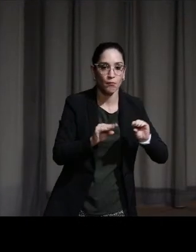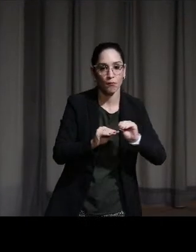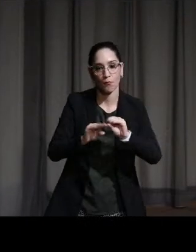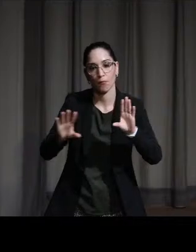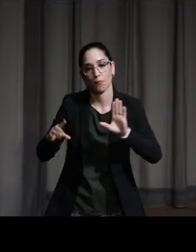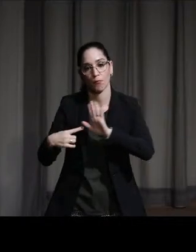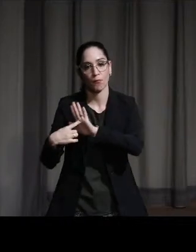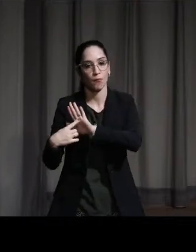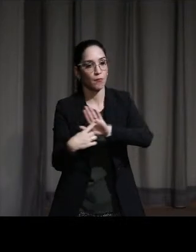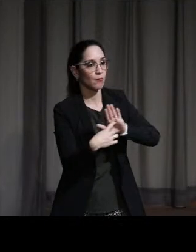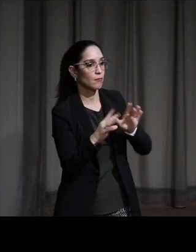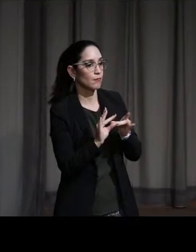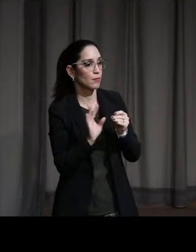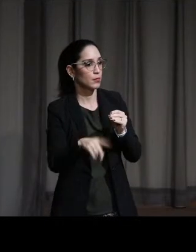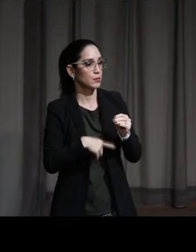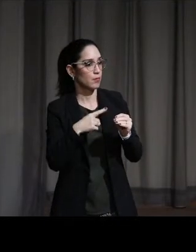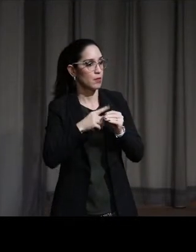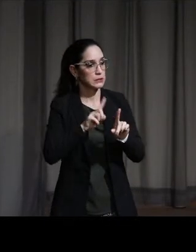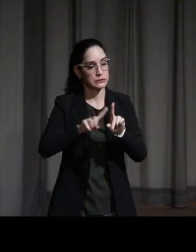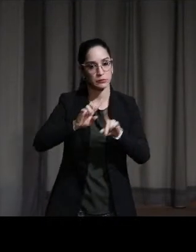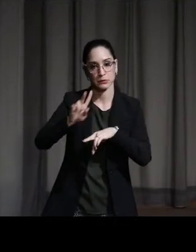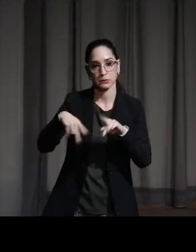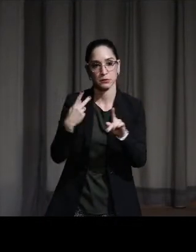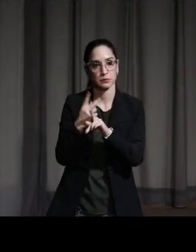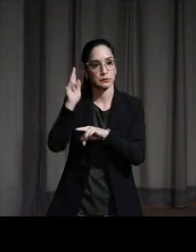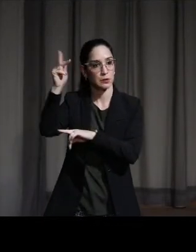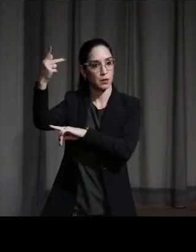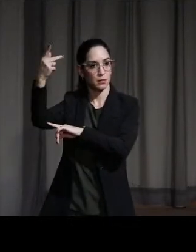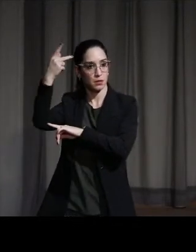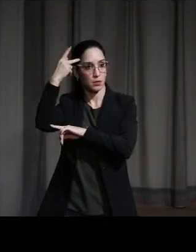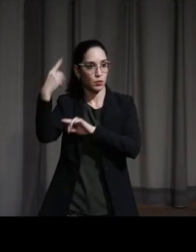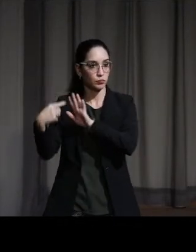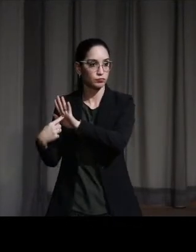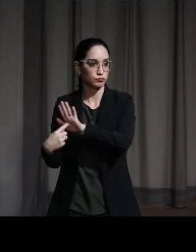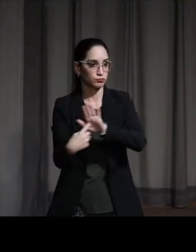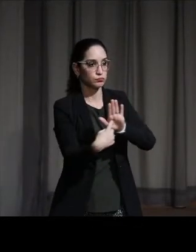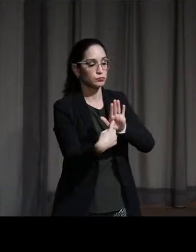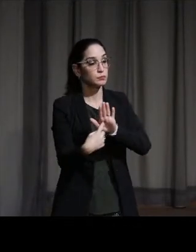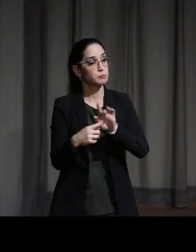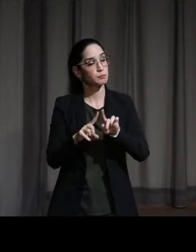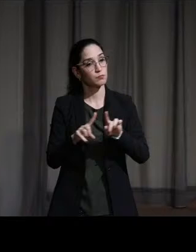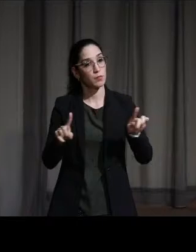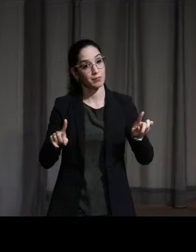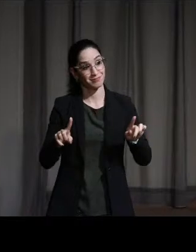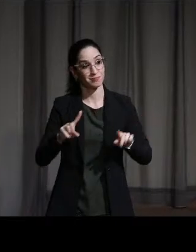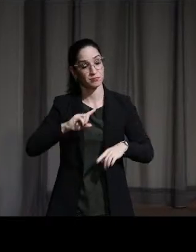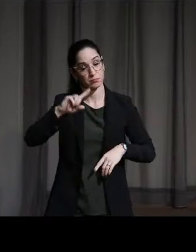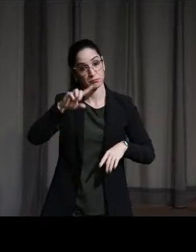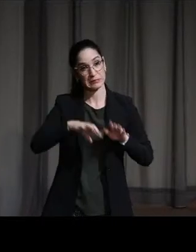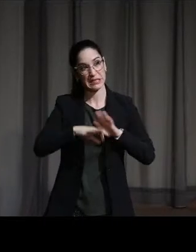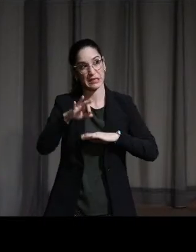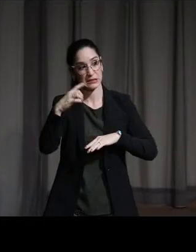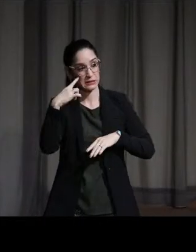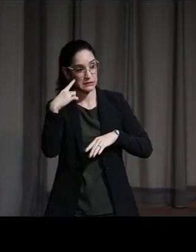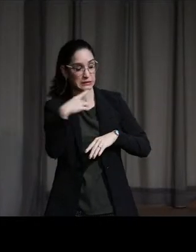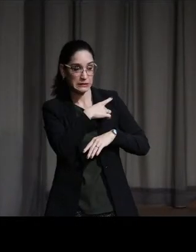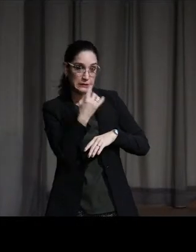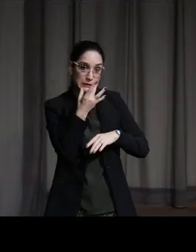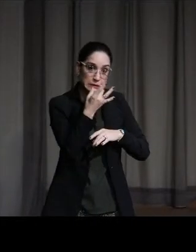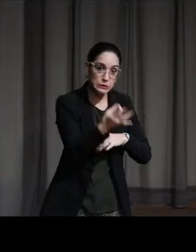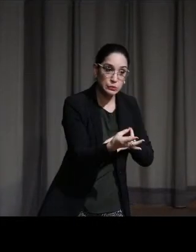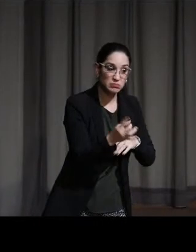some of the kind of major political happenings of the era are few and far between. But what I think is interesting about even a painting like this that